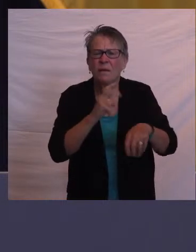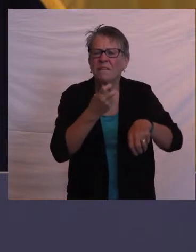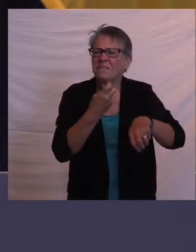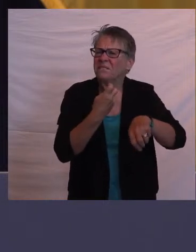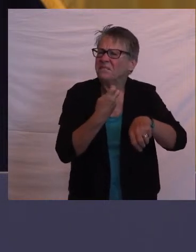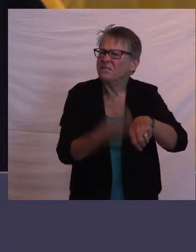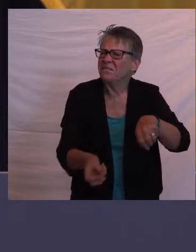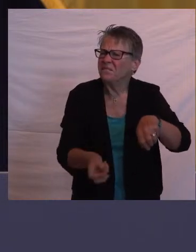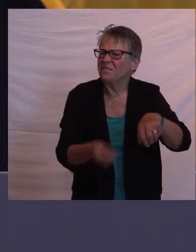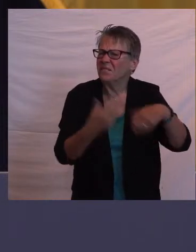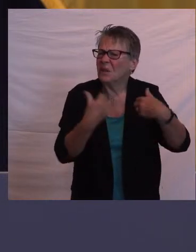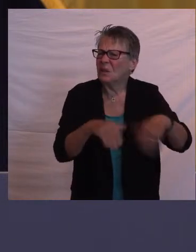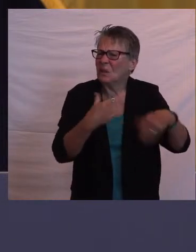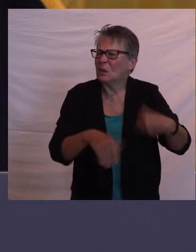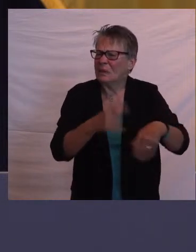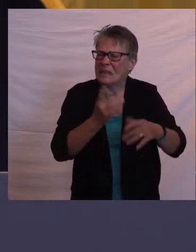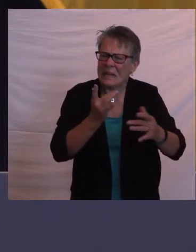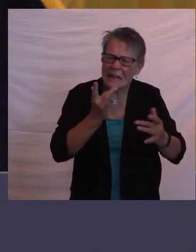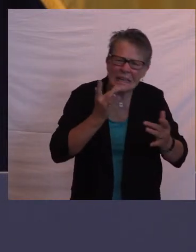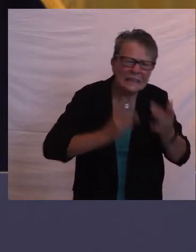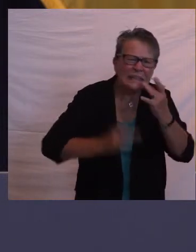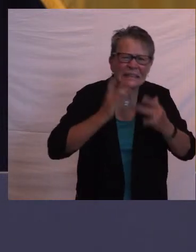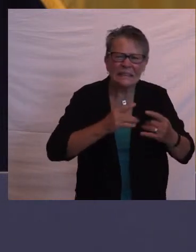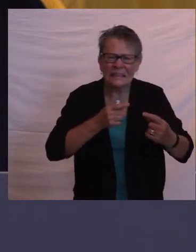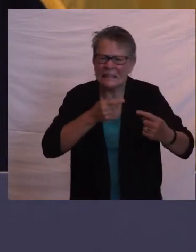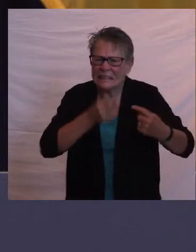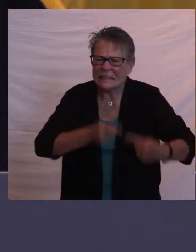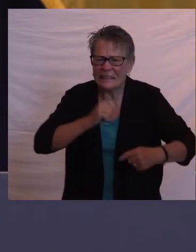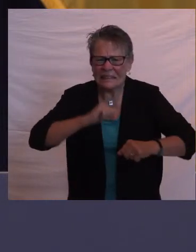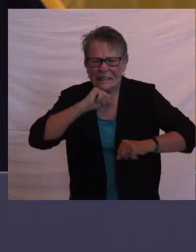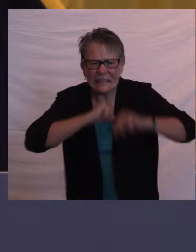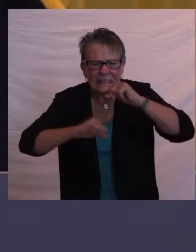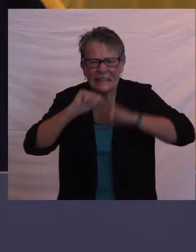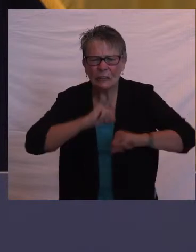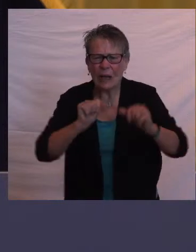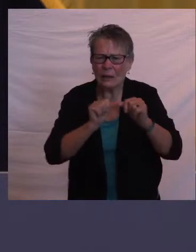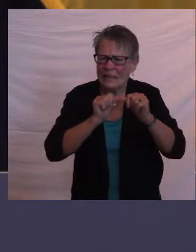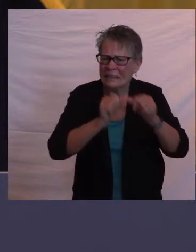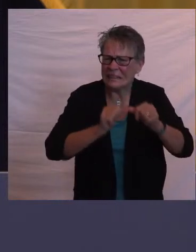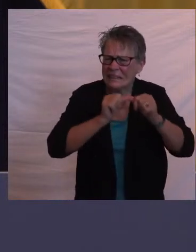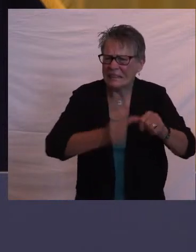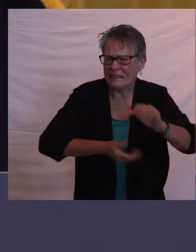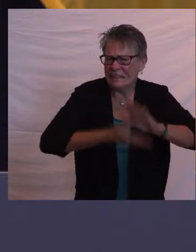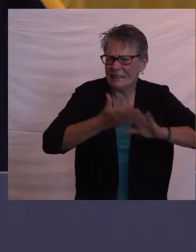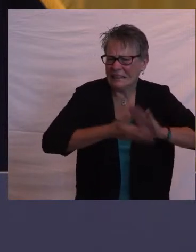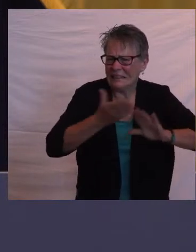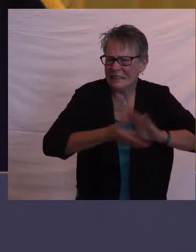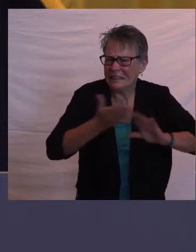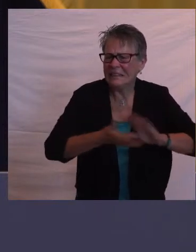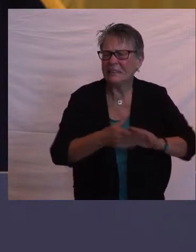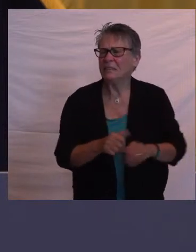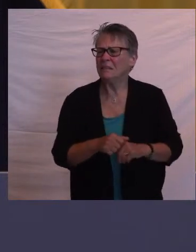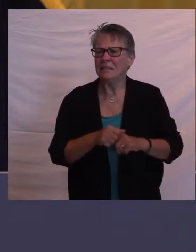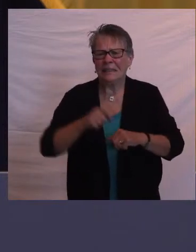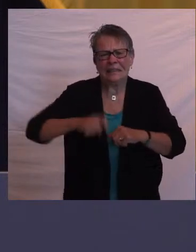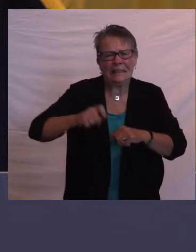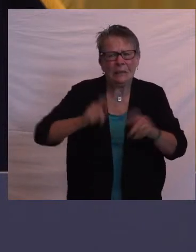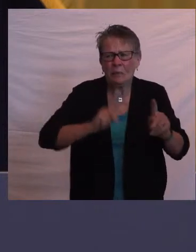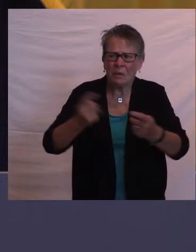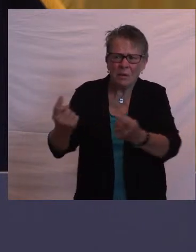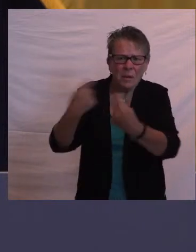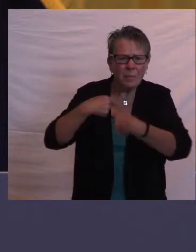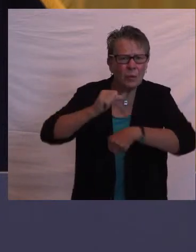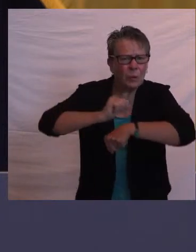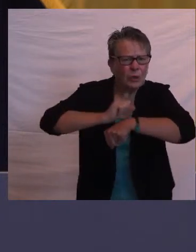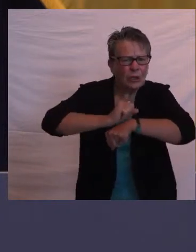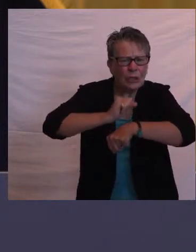and investing in training them. We know that. Generally, job seekers have better outcomes in training programs that